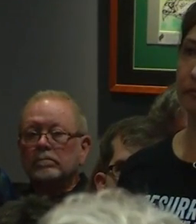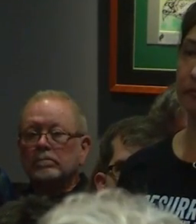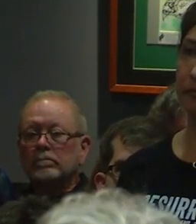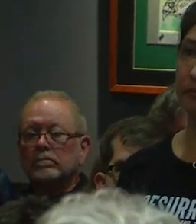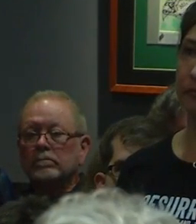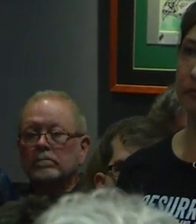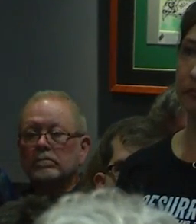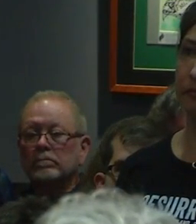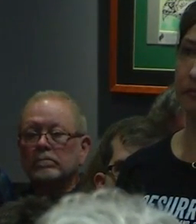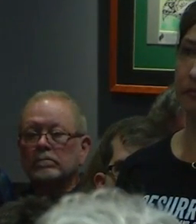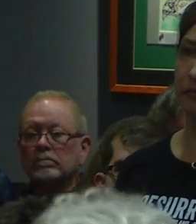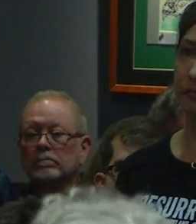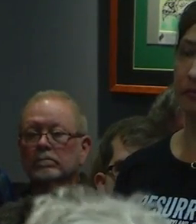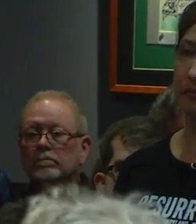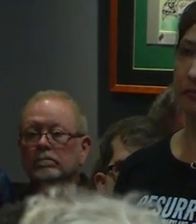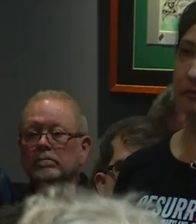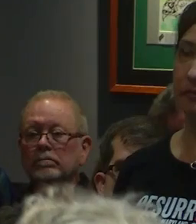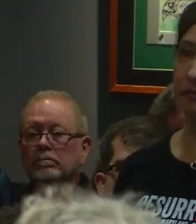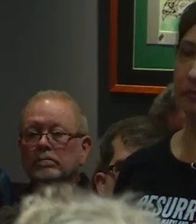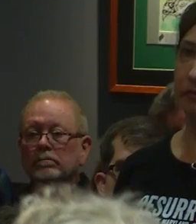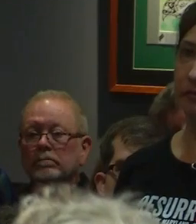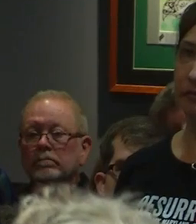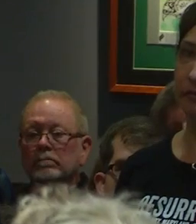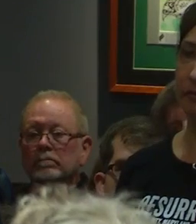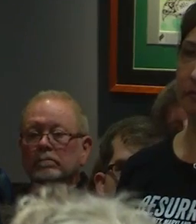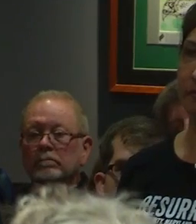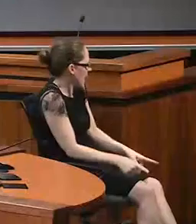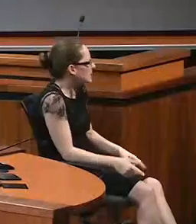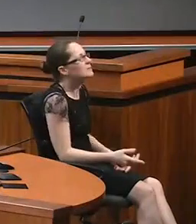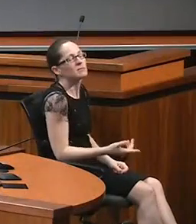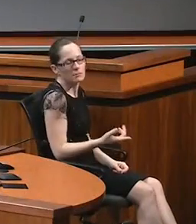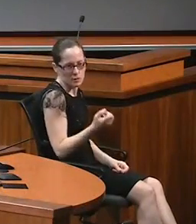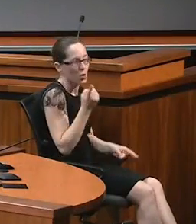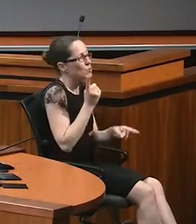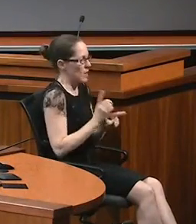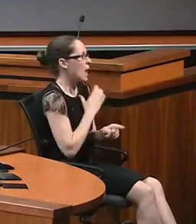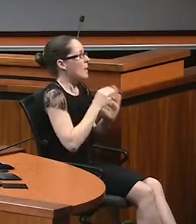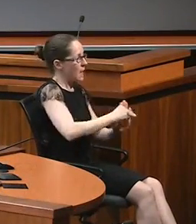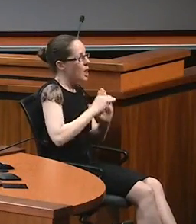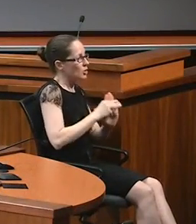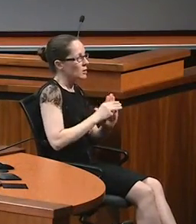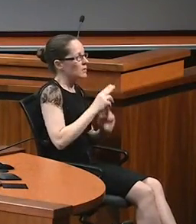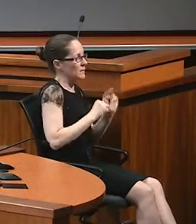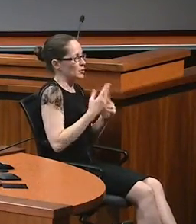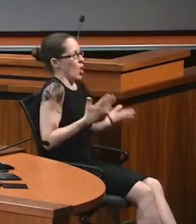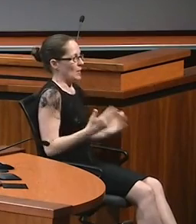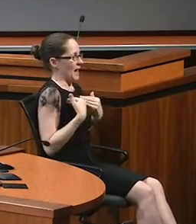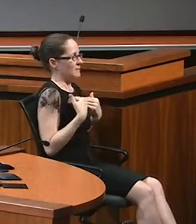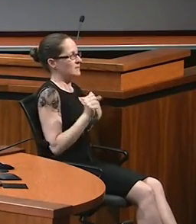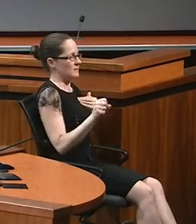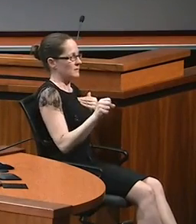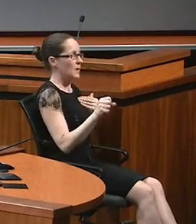future building? It was done on the existing conditions. We did look at, in terms of the